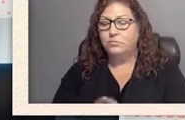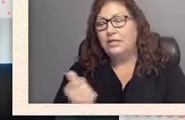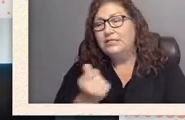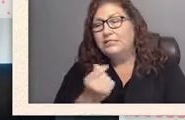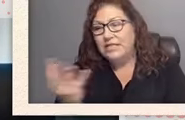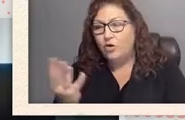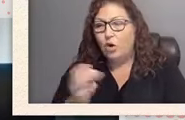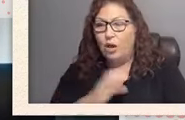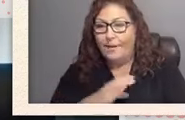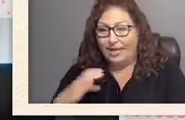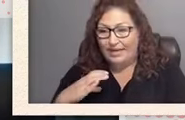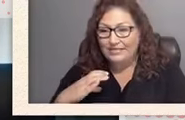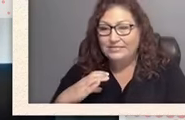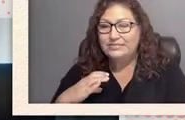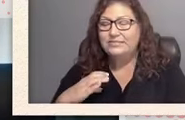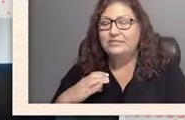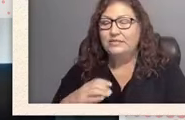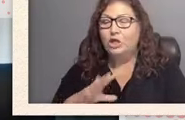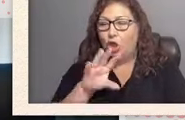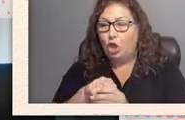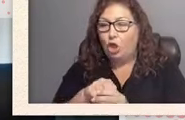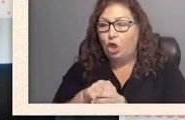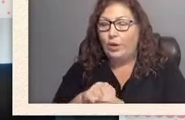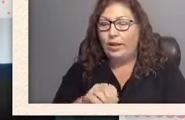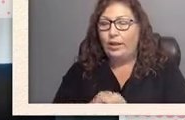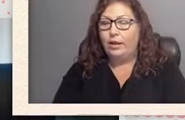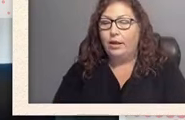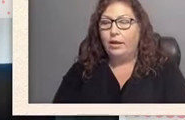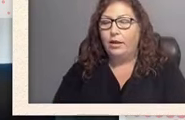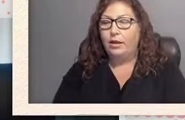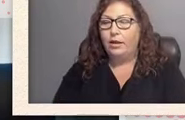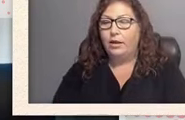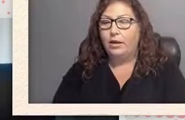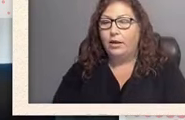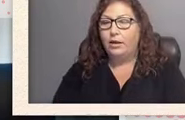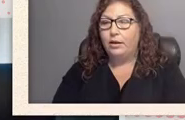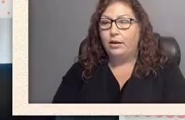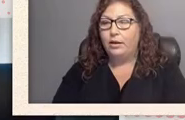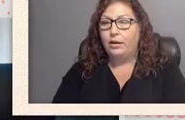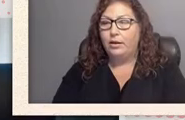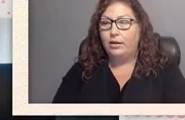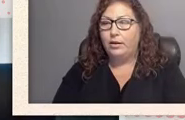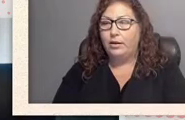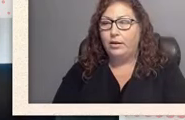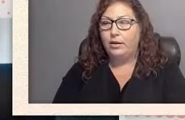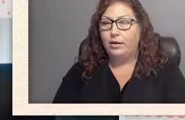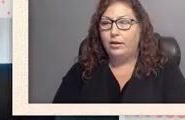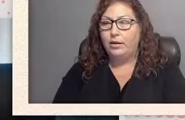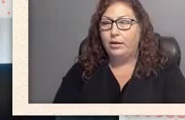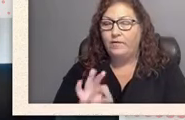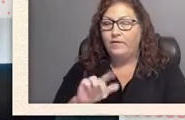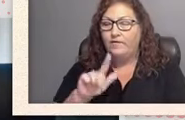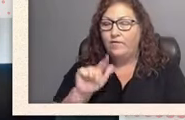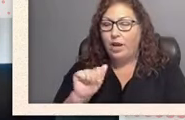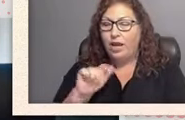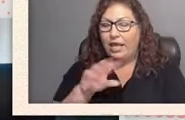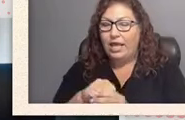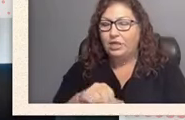committees, including voter engagement, candidate engagement, and